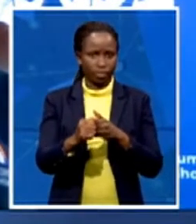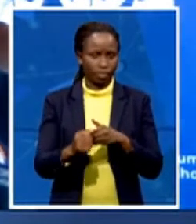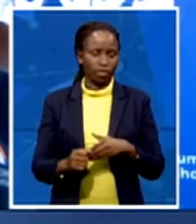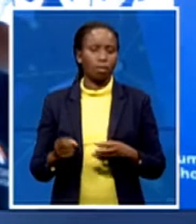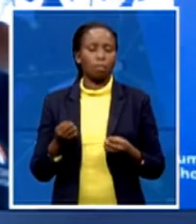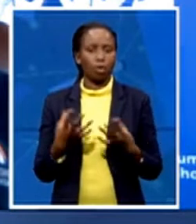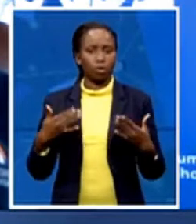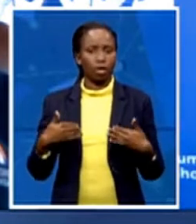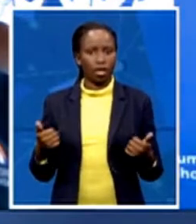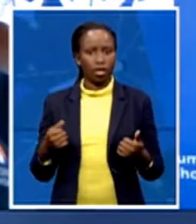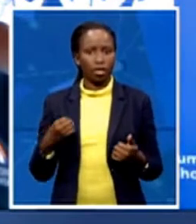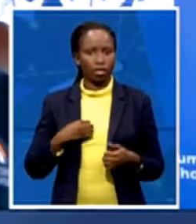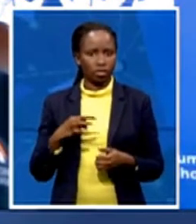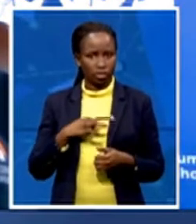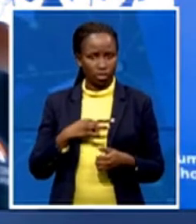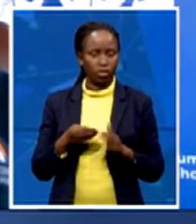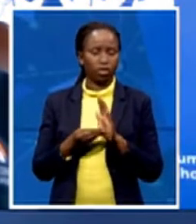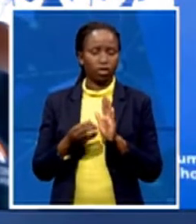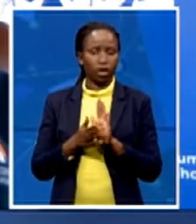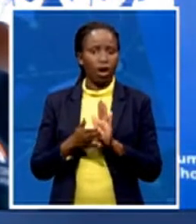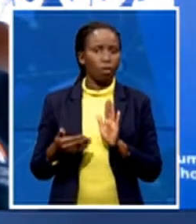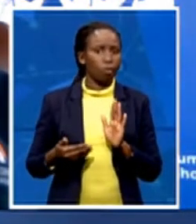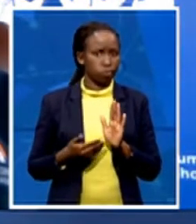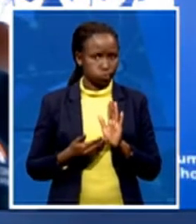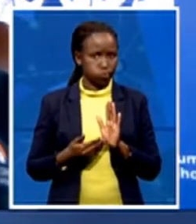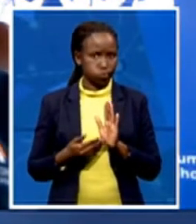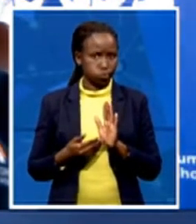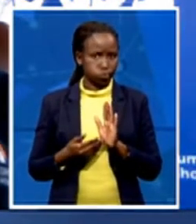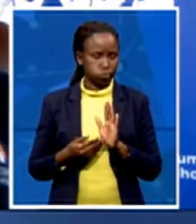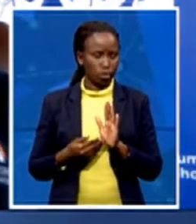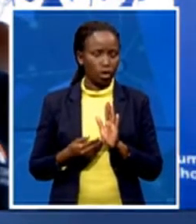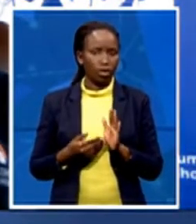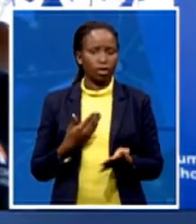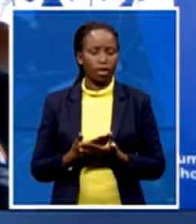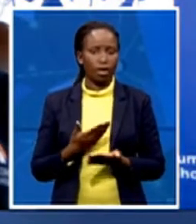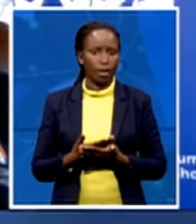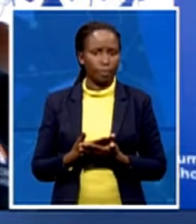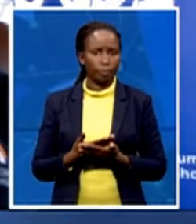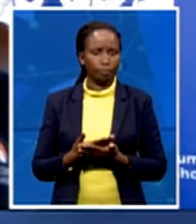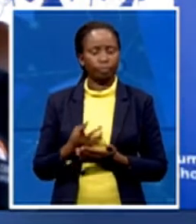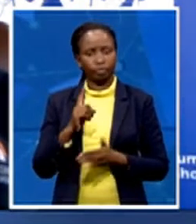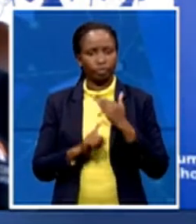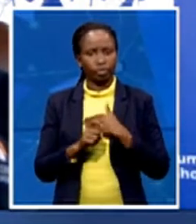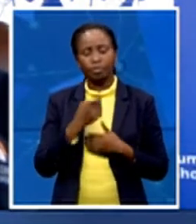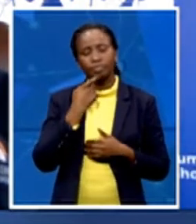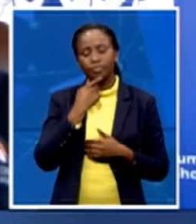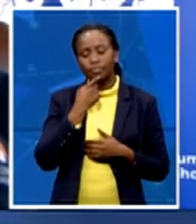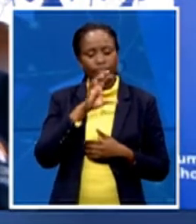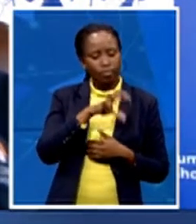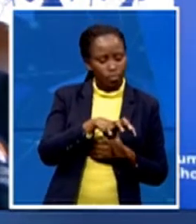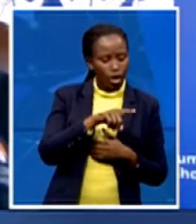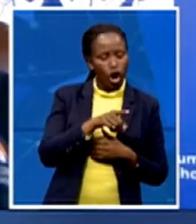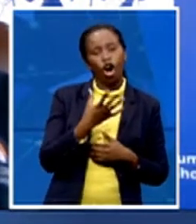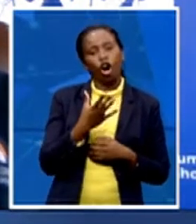bodies, they are on medical aid, which will divert you to the nearest, probably private facility. But I need